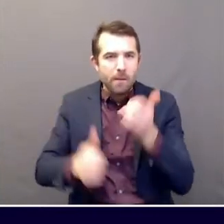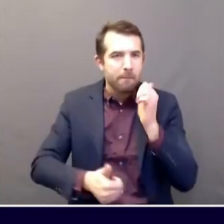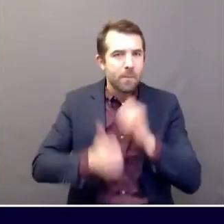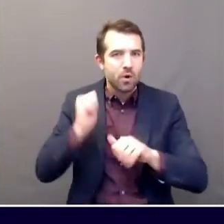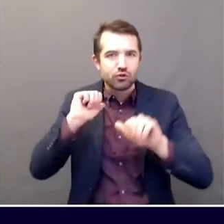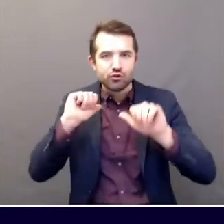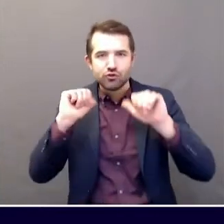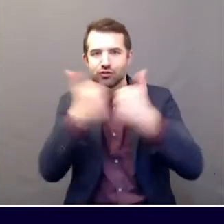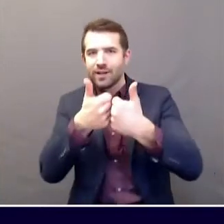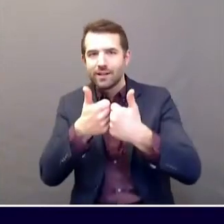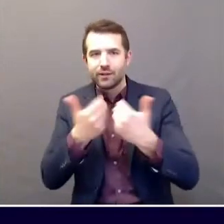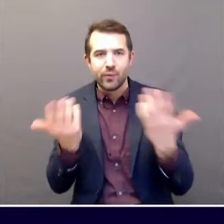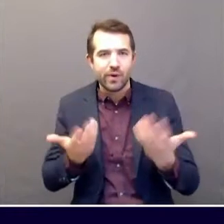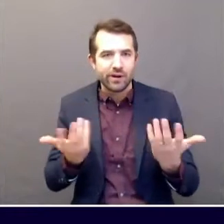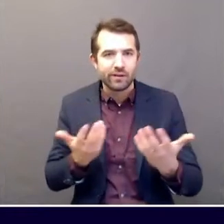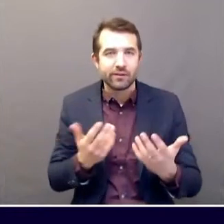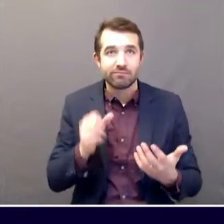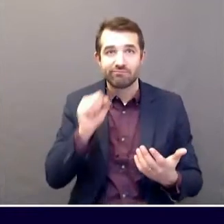them.